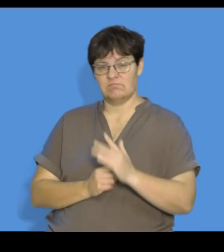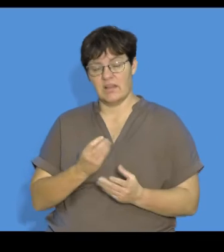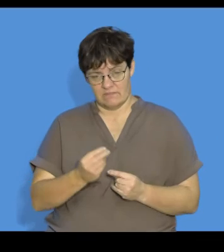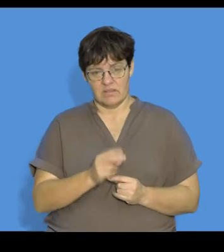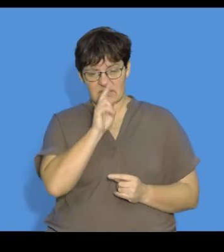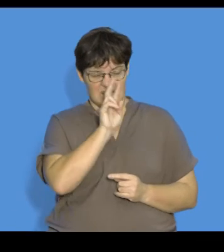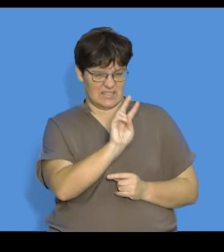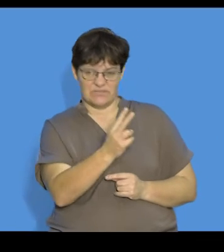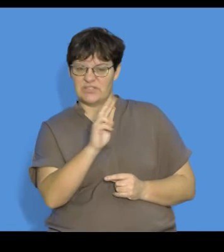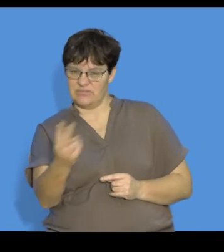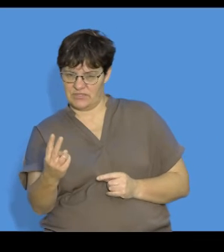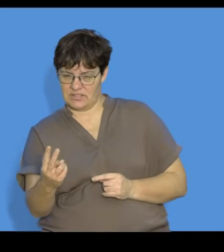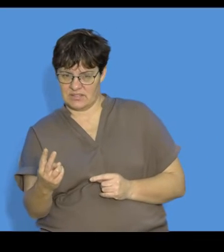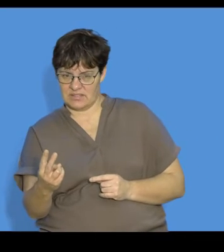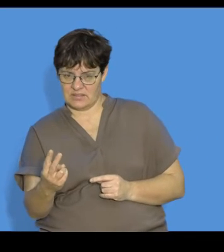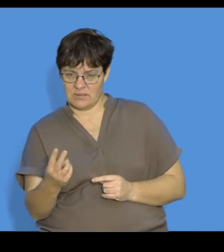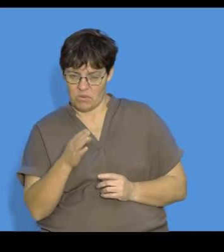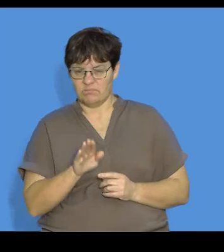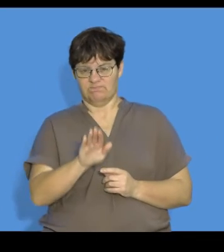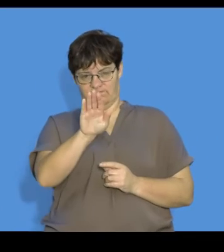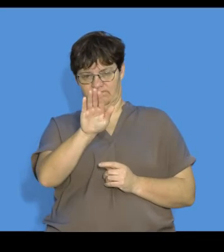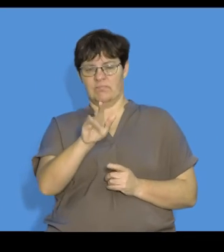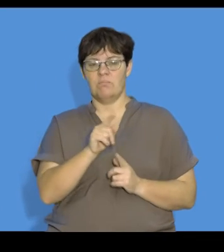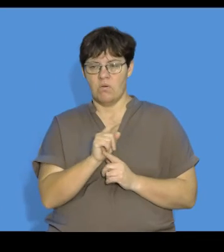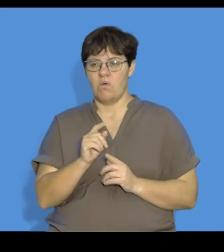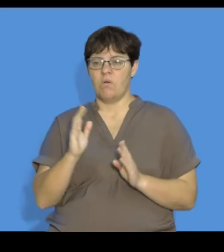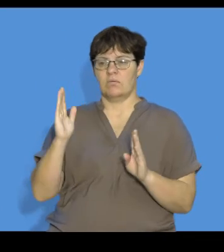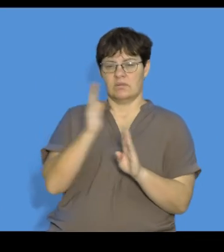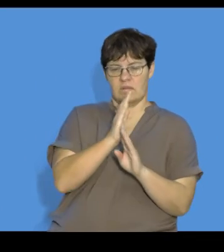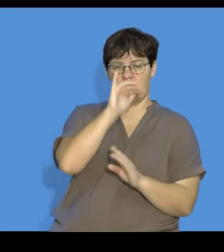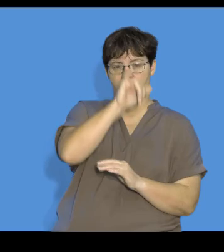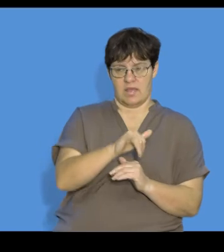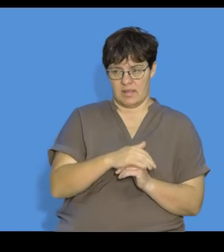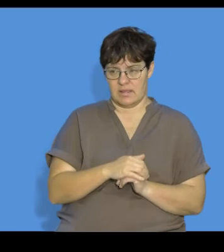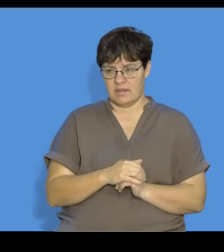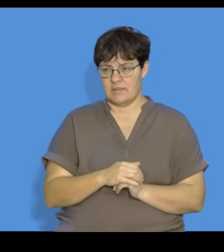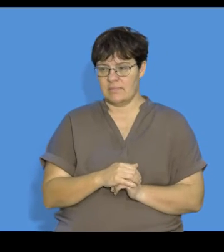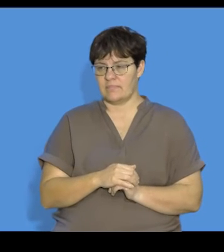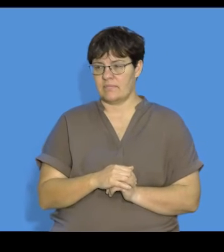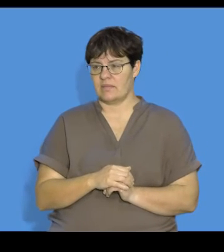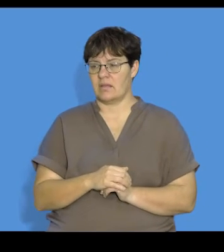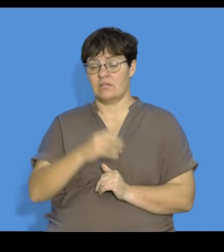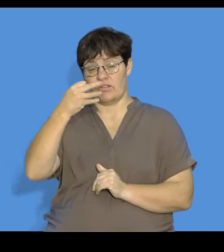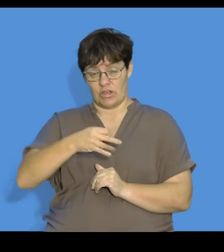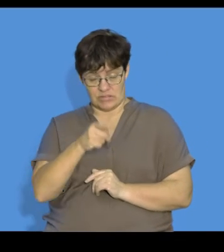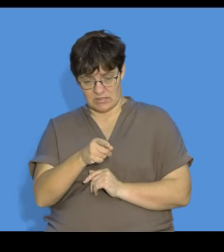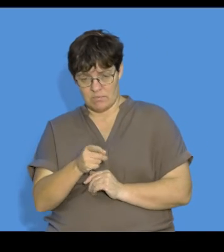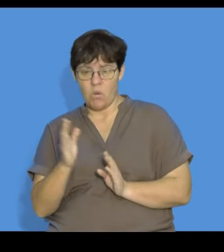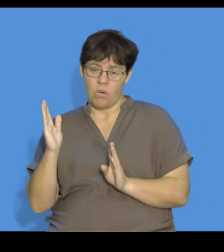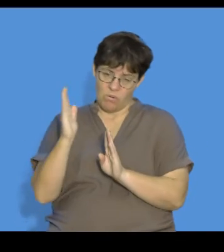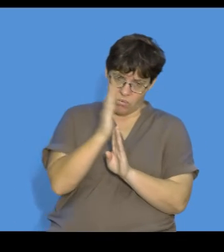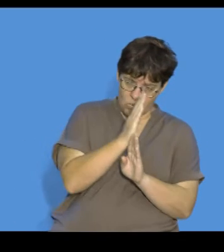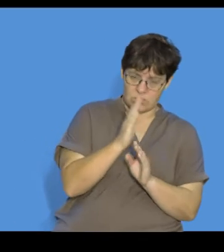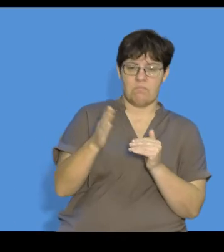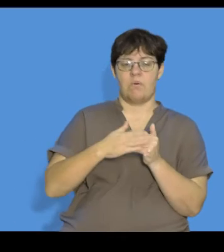the second graph, it became a bit steeper by becoming closer to the y-axis, and then to the third graph,